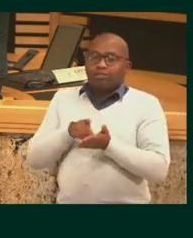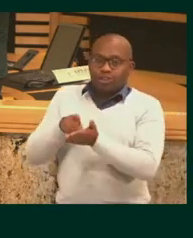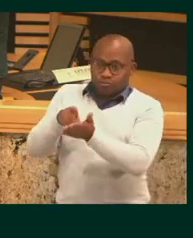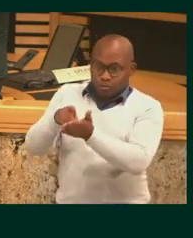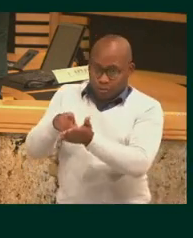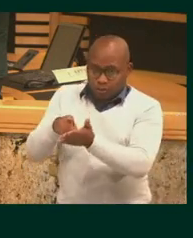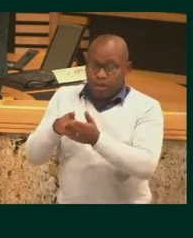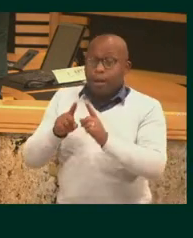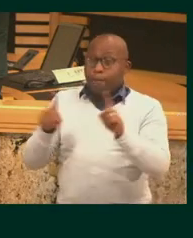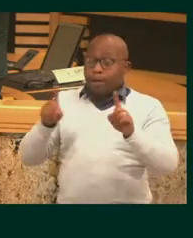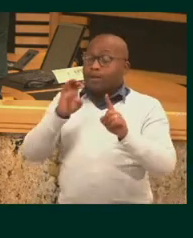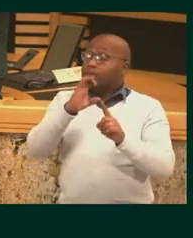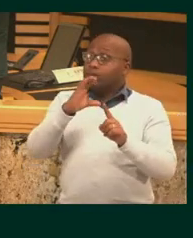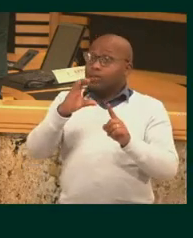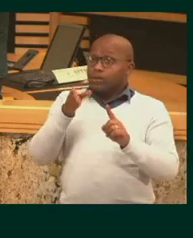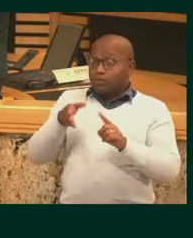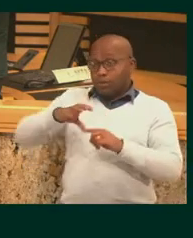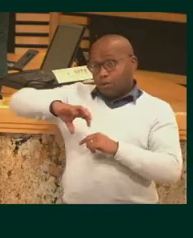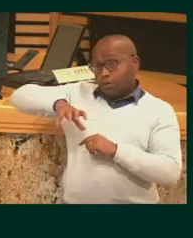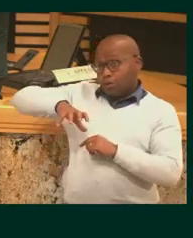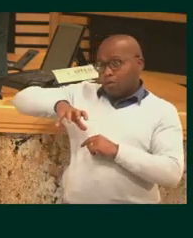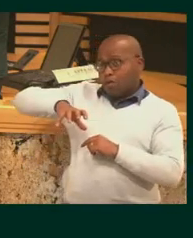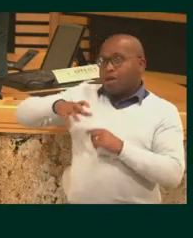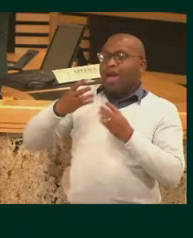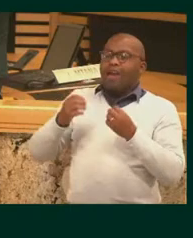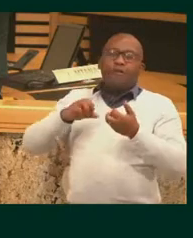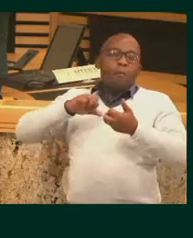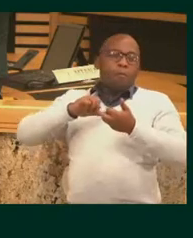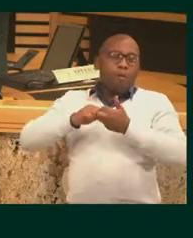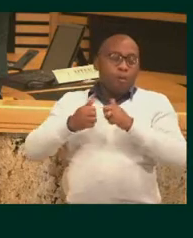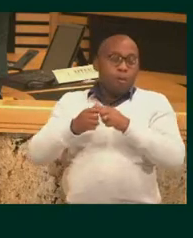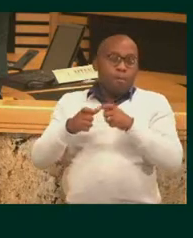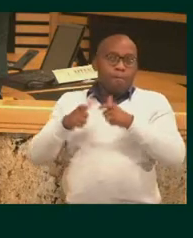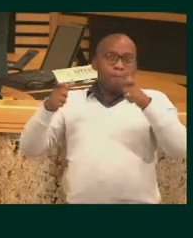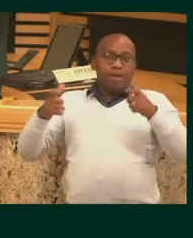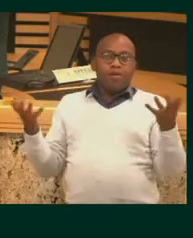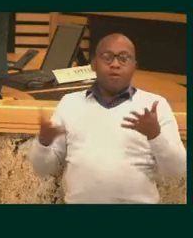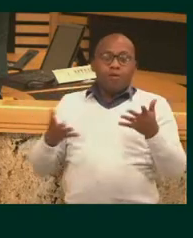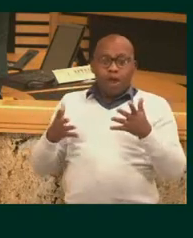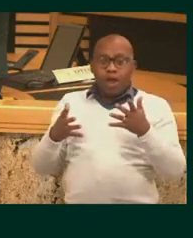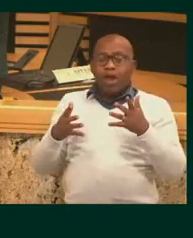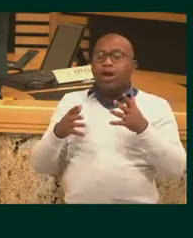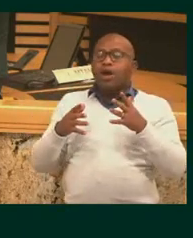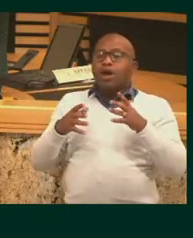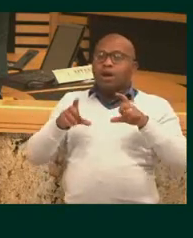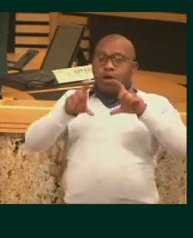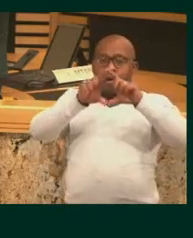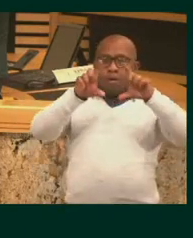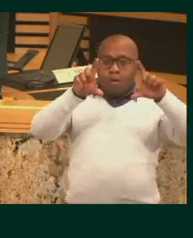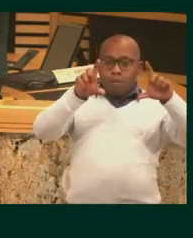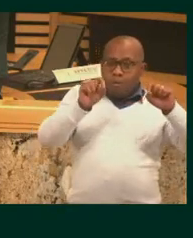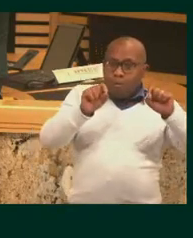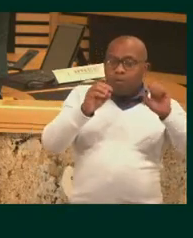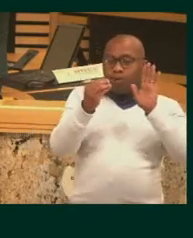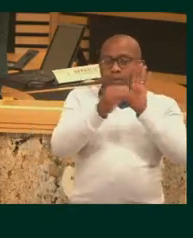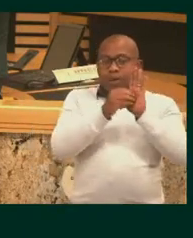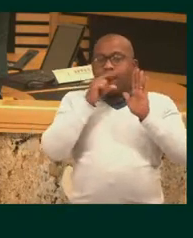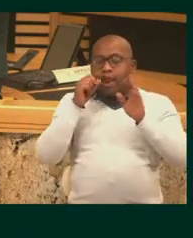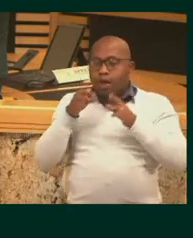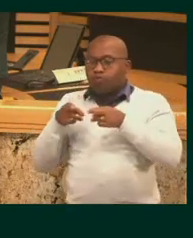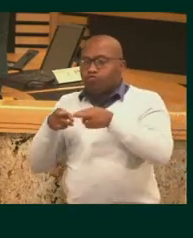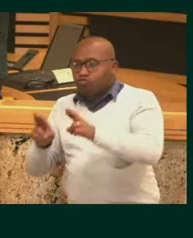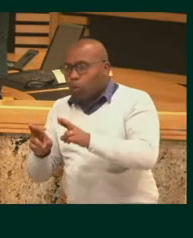Province however is battling a signage backlog this impacts the visibility awareness and marketing of Tourism products the lack of